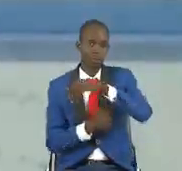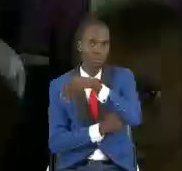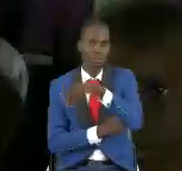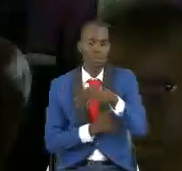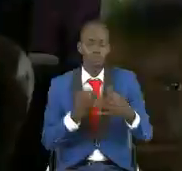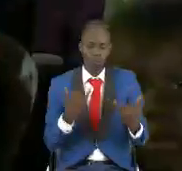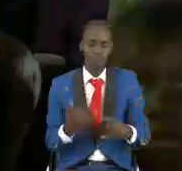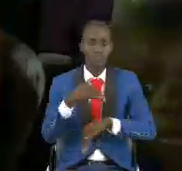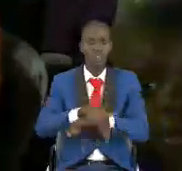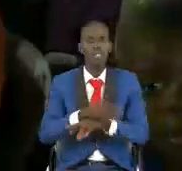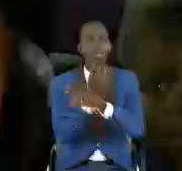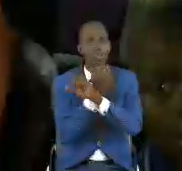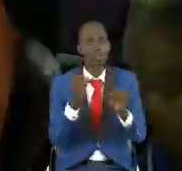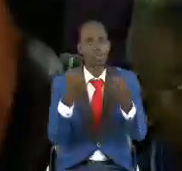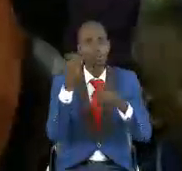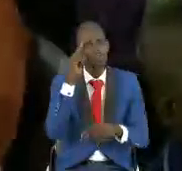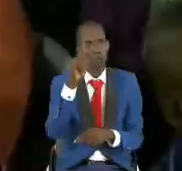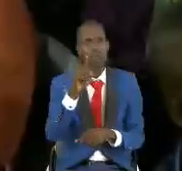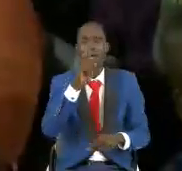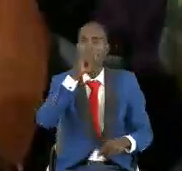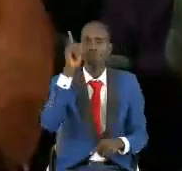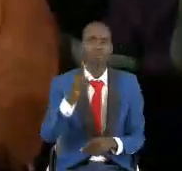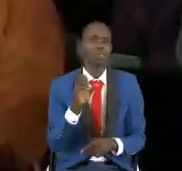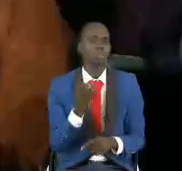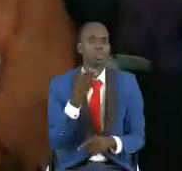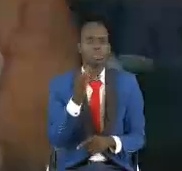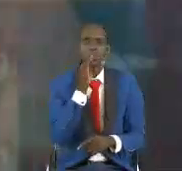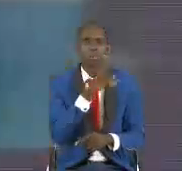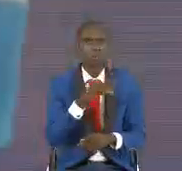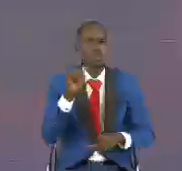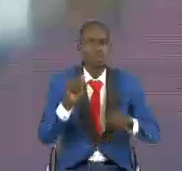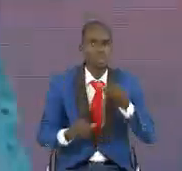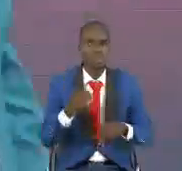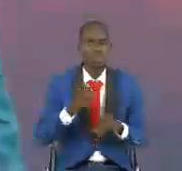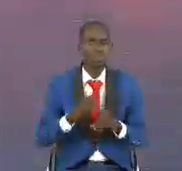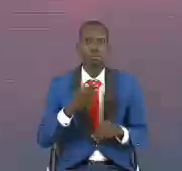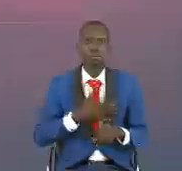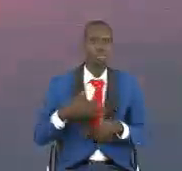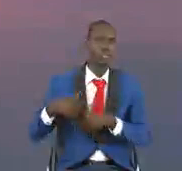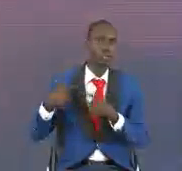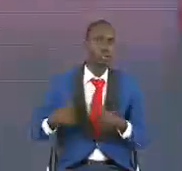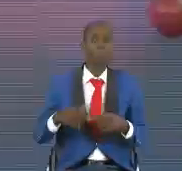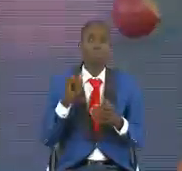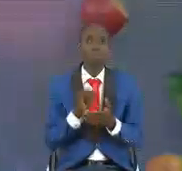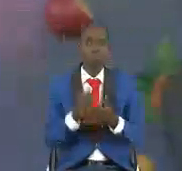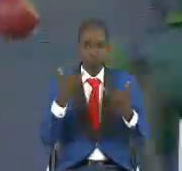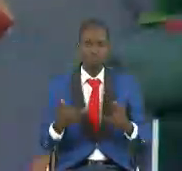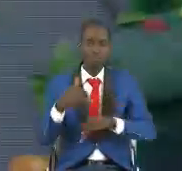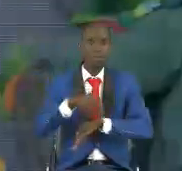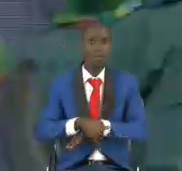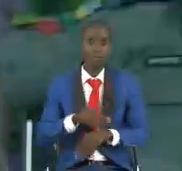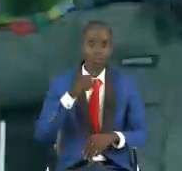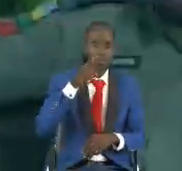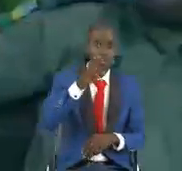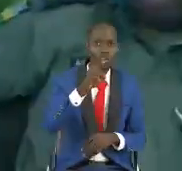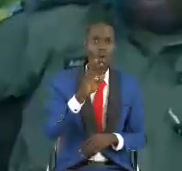you. Assurance. There's no doubt in my heart that tonight you are the